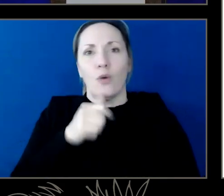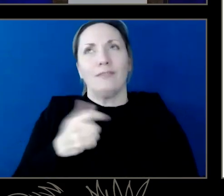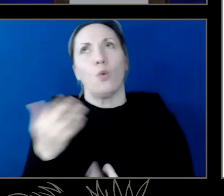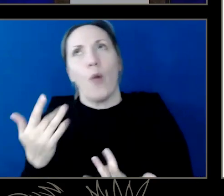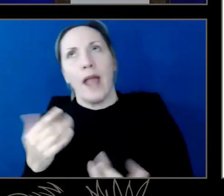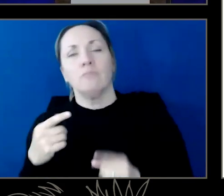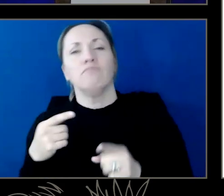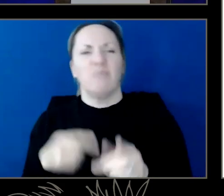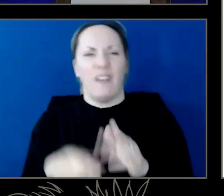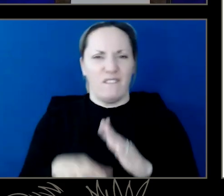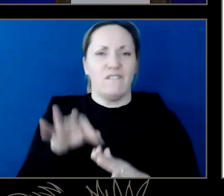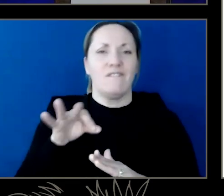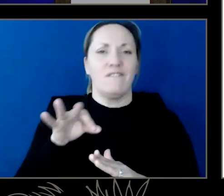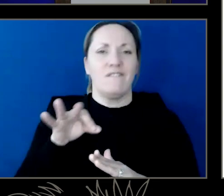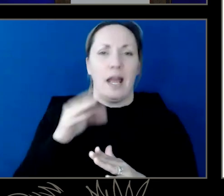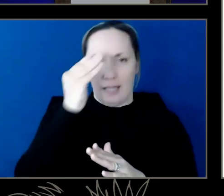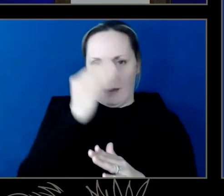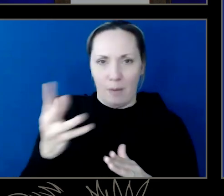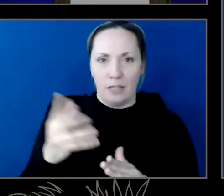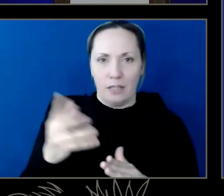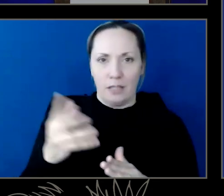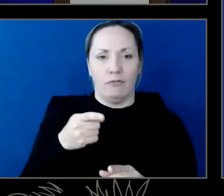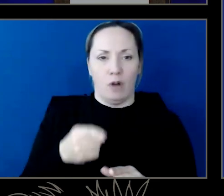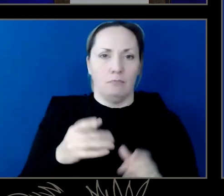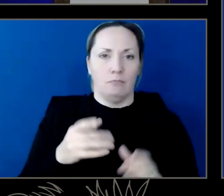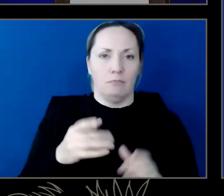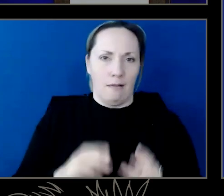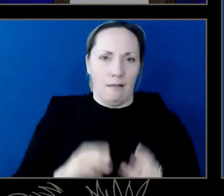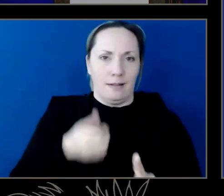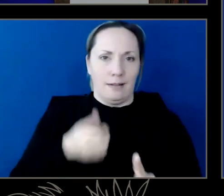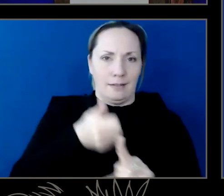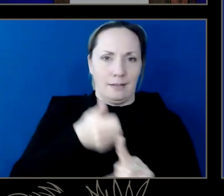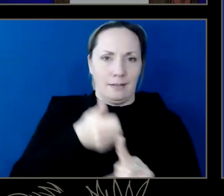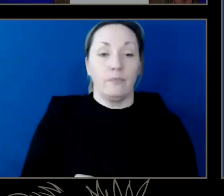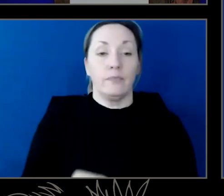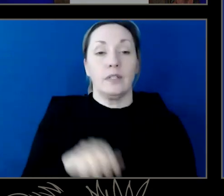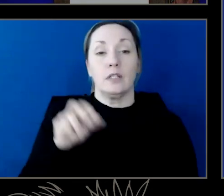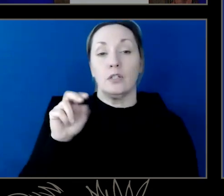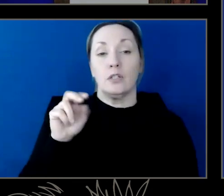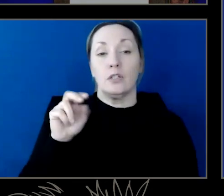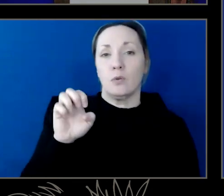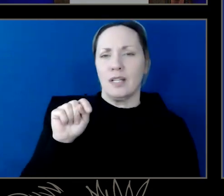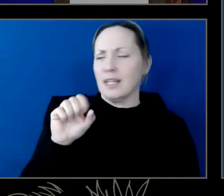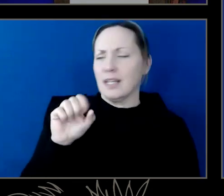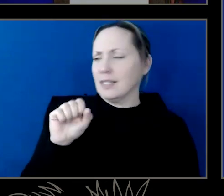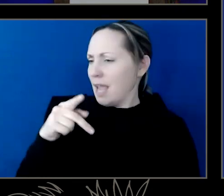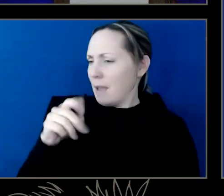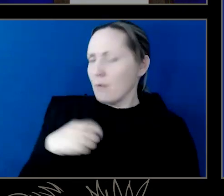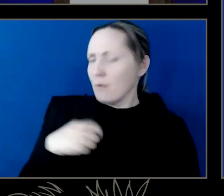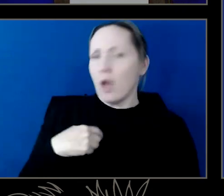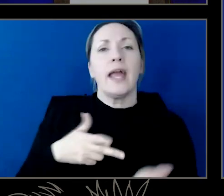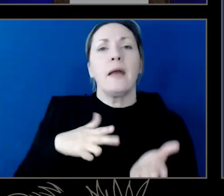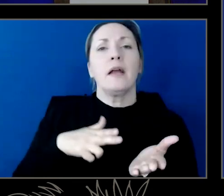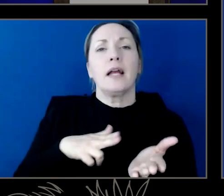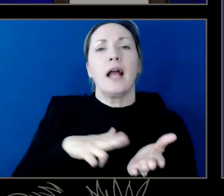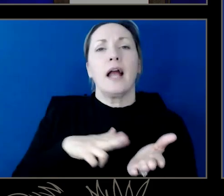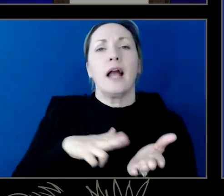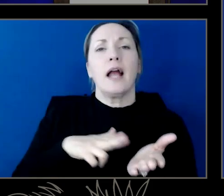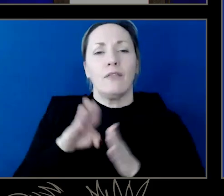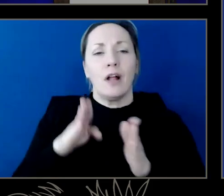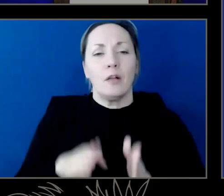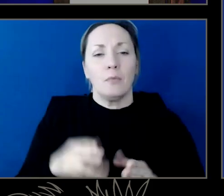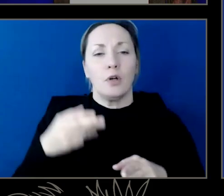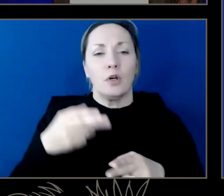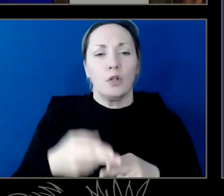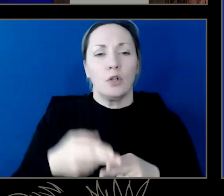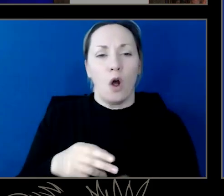that information on the front end itself. And so Netscape, what did they do? They contracted a developer called Brendan H., and he